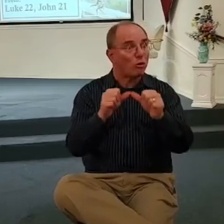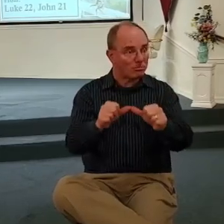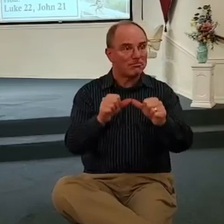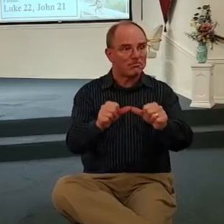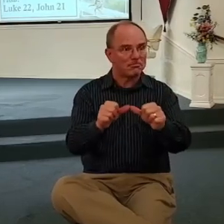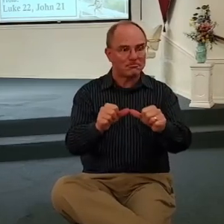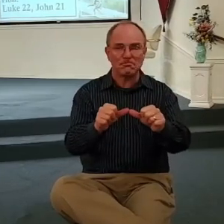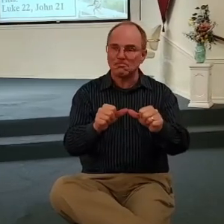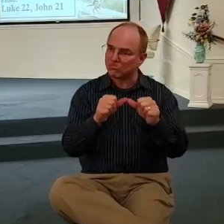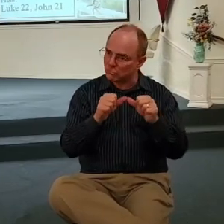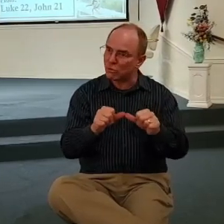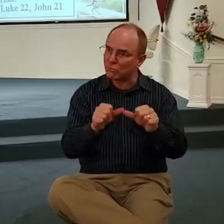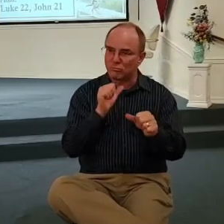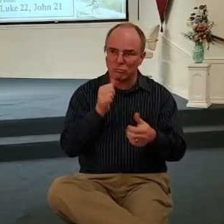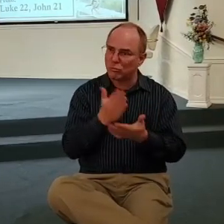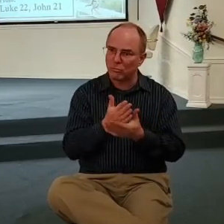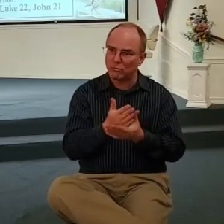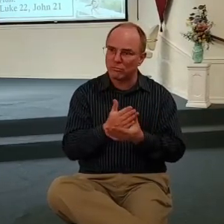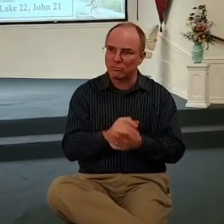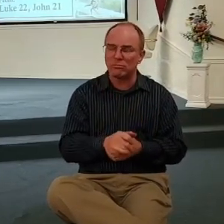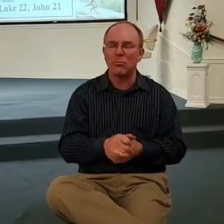Or maybe you feel pulled.